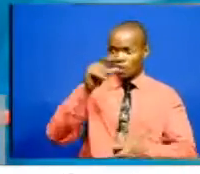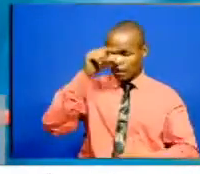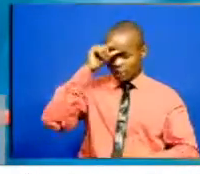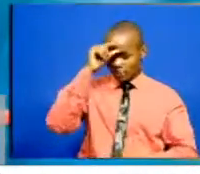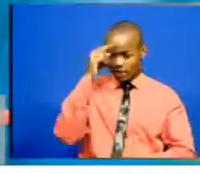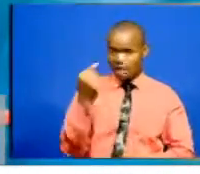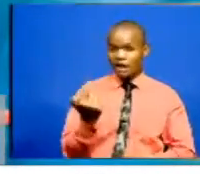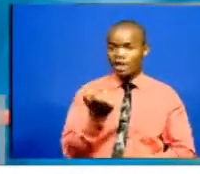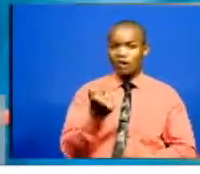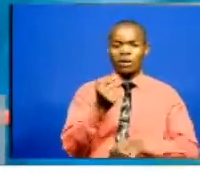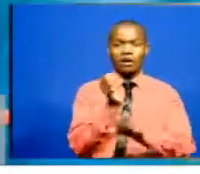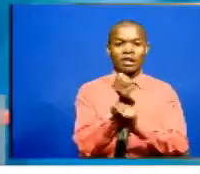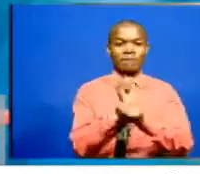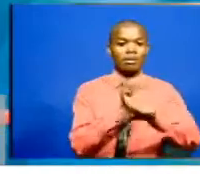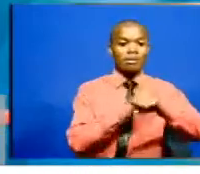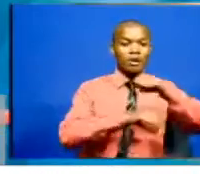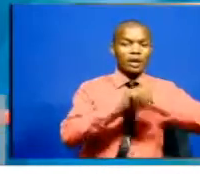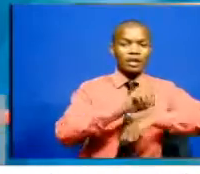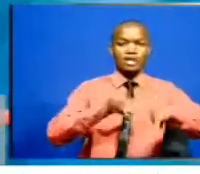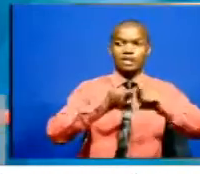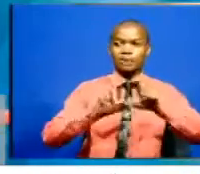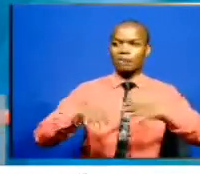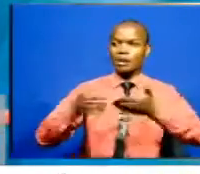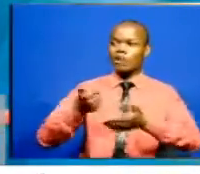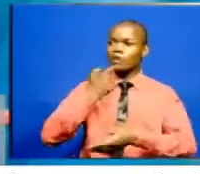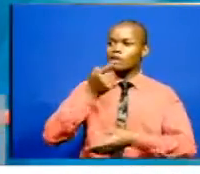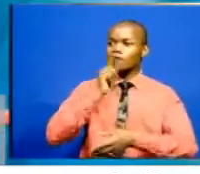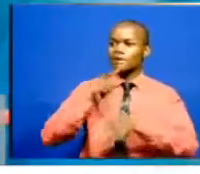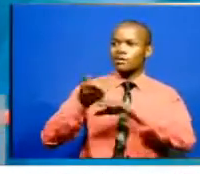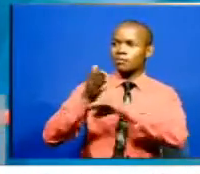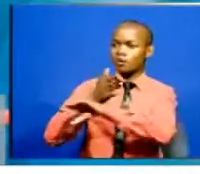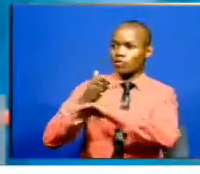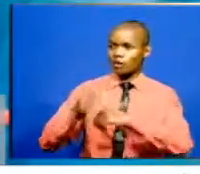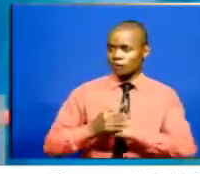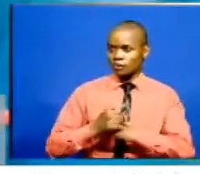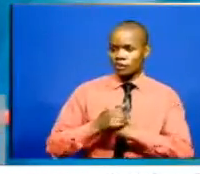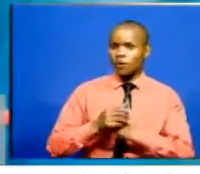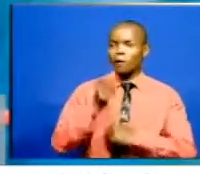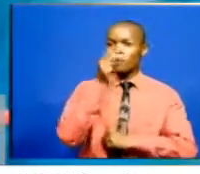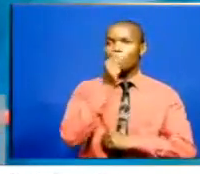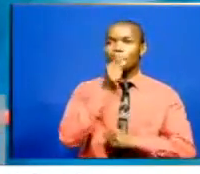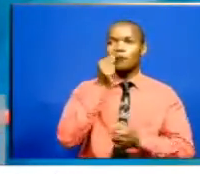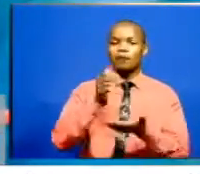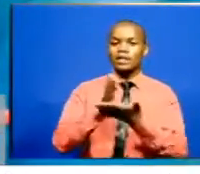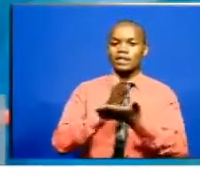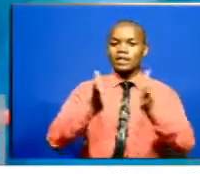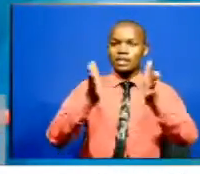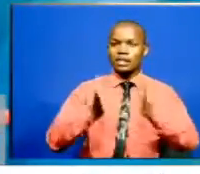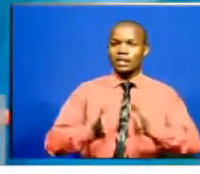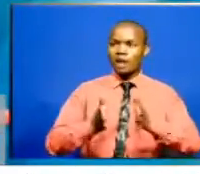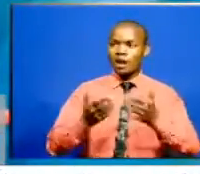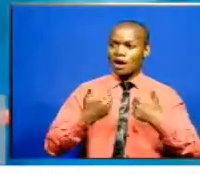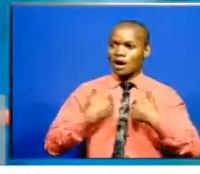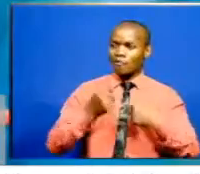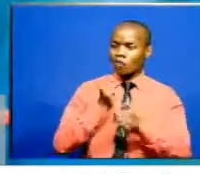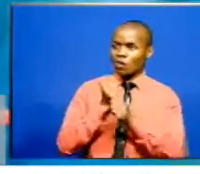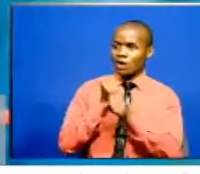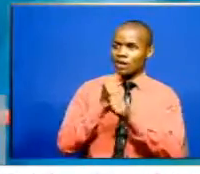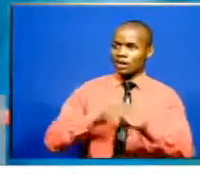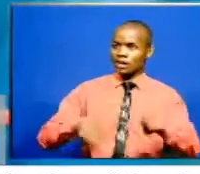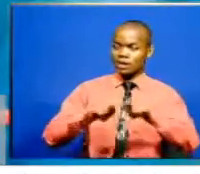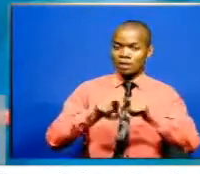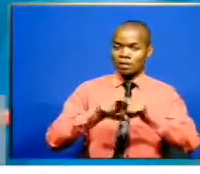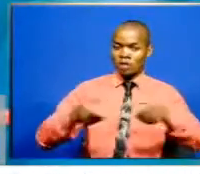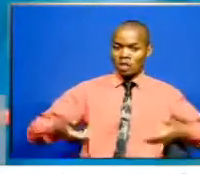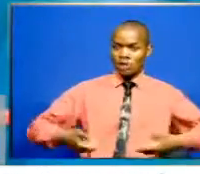alone cannot do everything, as I mentioned earlier. Mm-hmm. The private sector has a role to play. The young